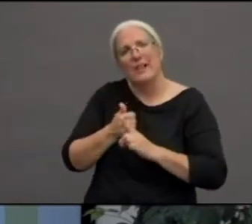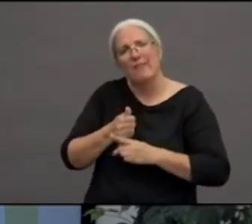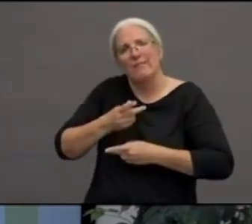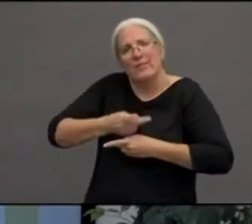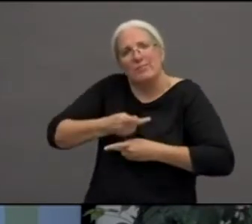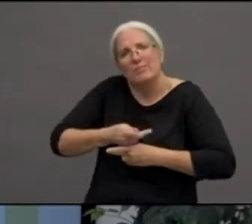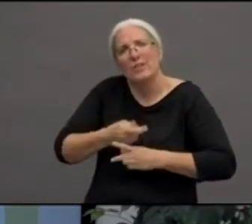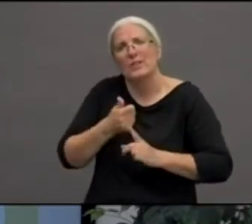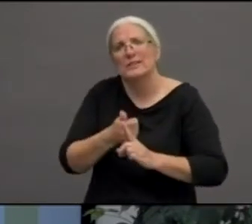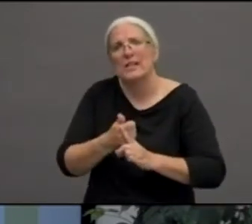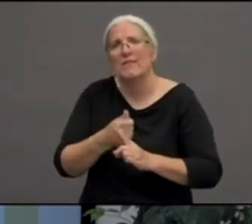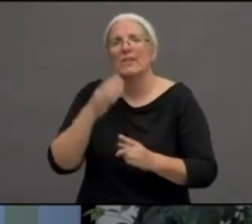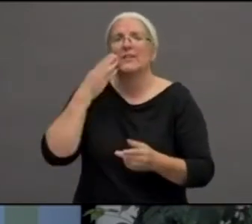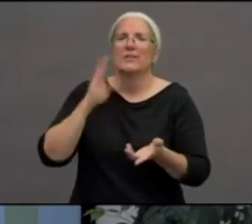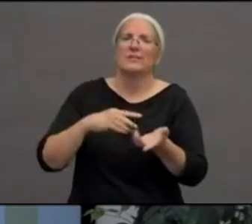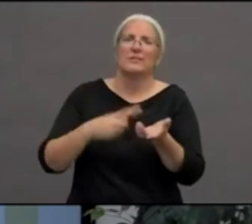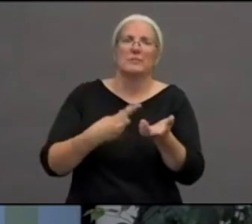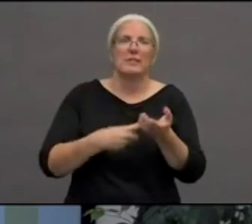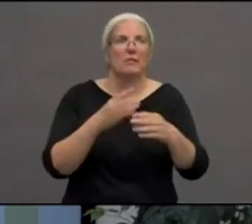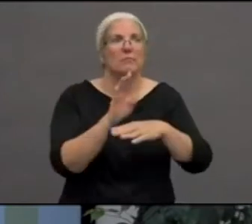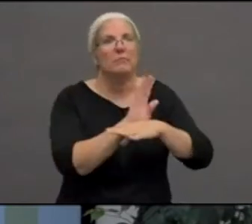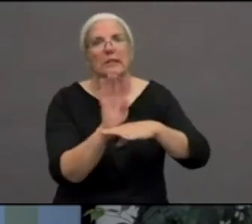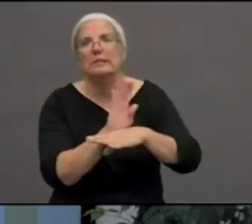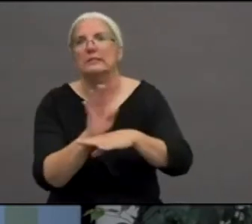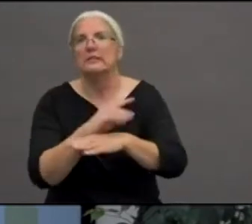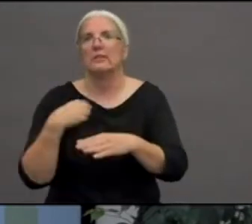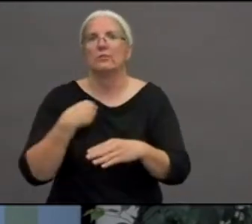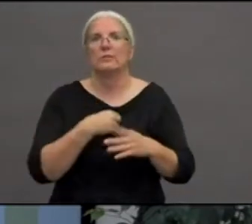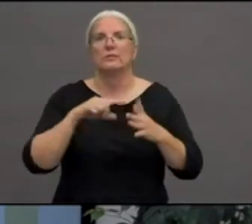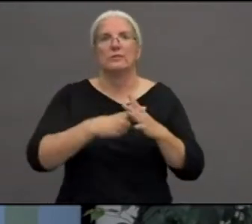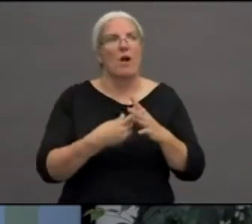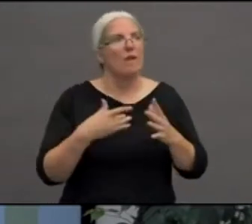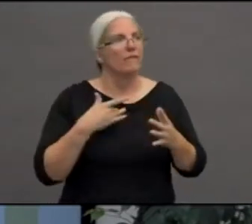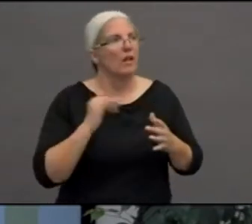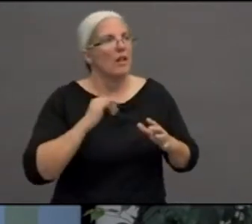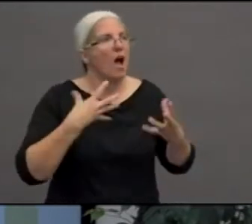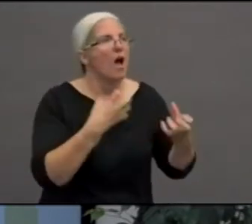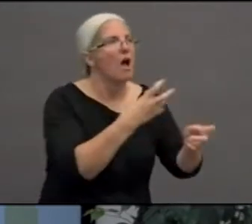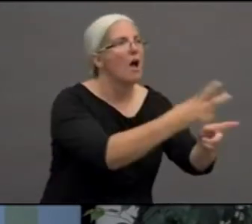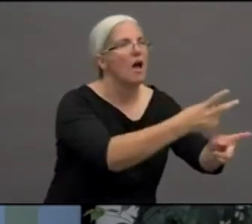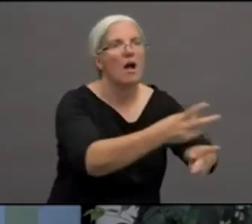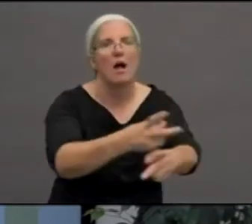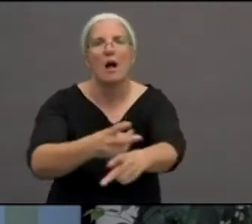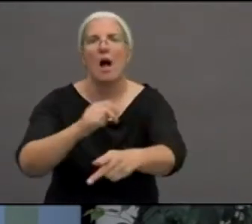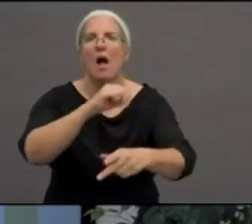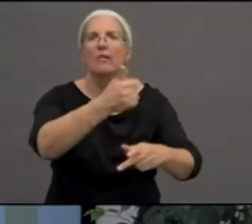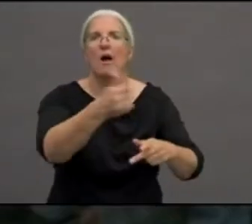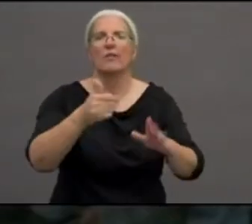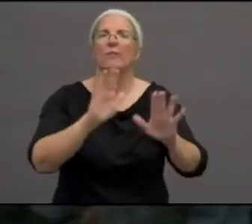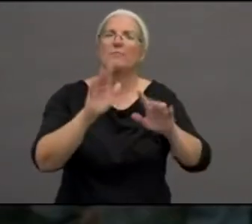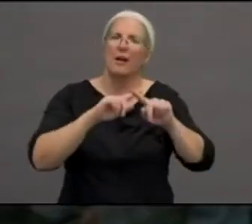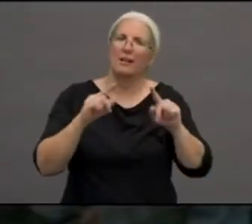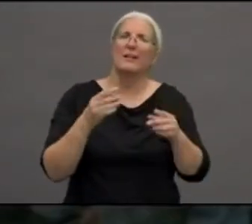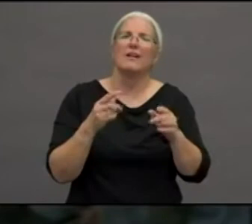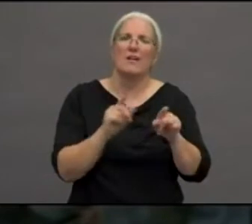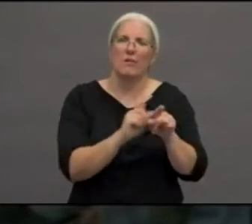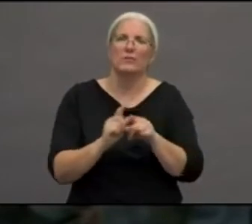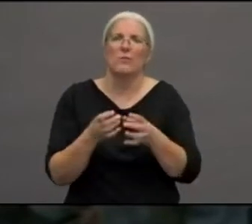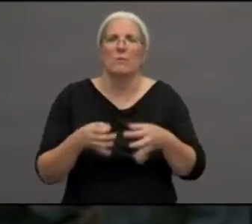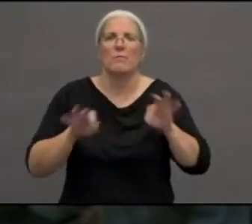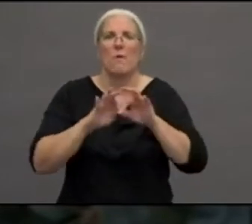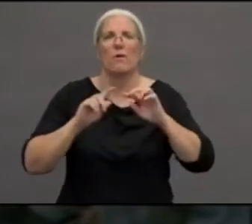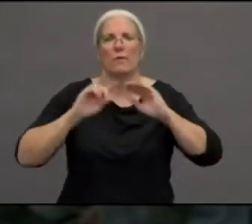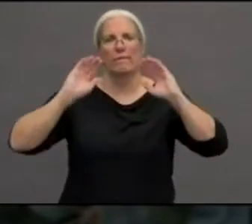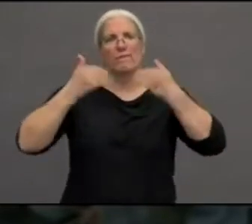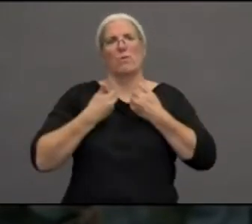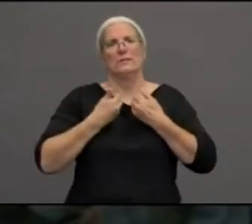so busy and we start wanting to take care of others, but it's important that we take care of ourselves first in order